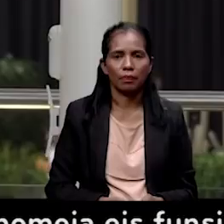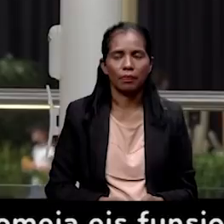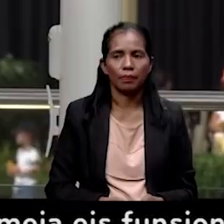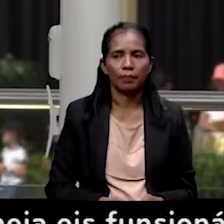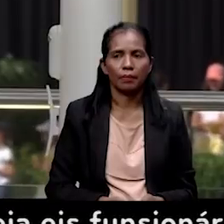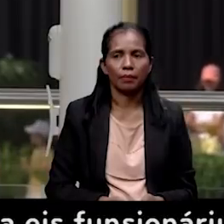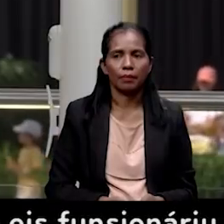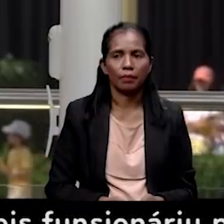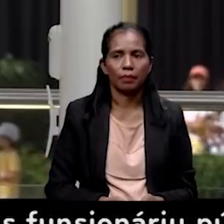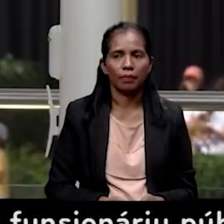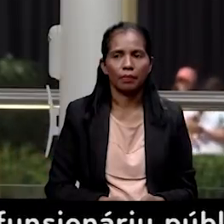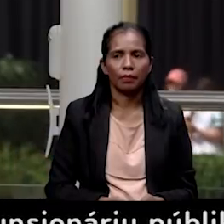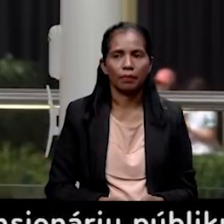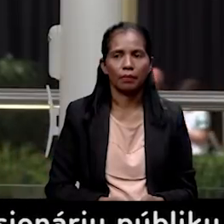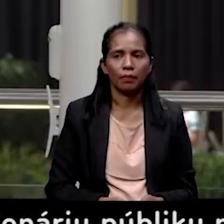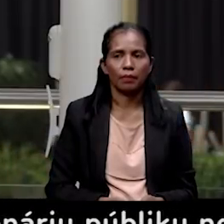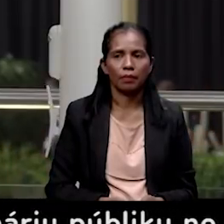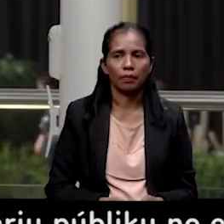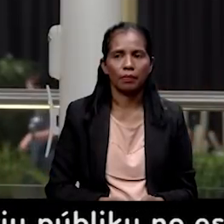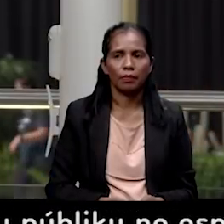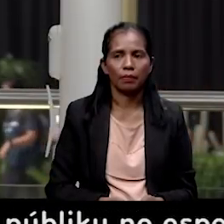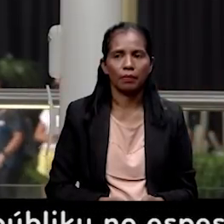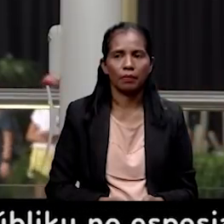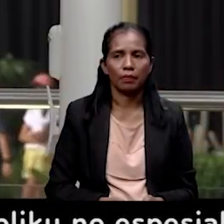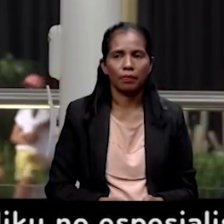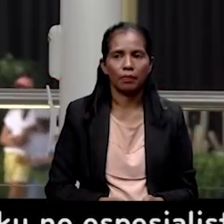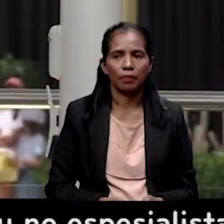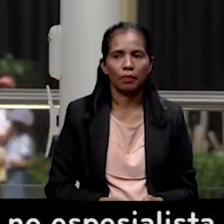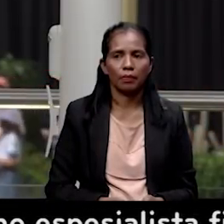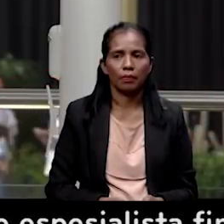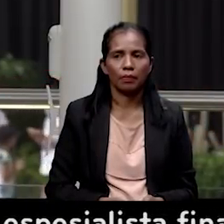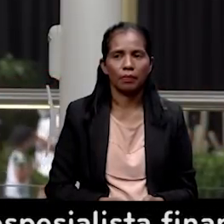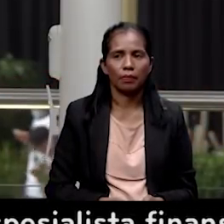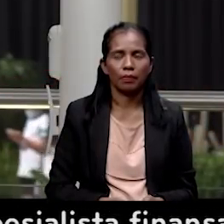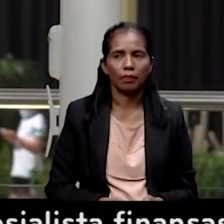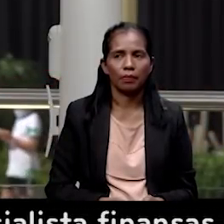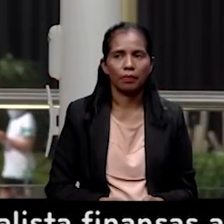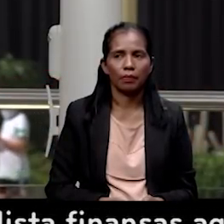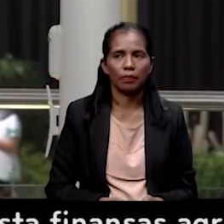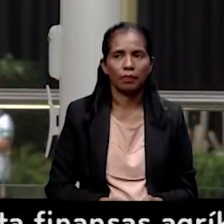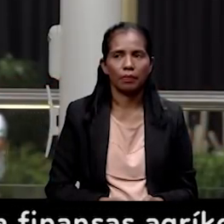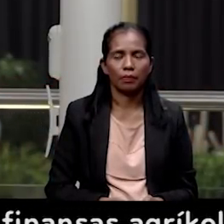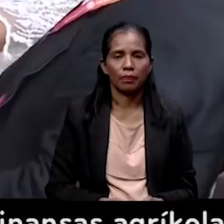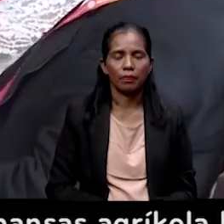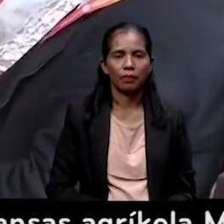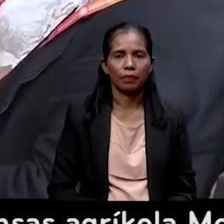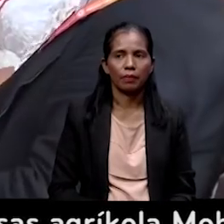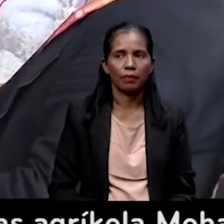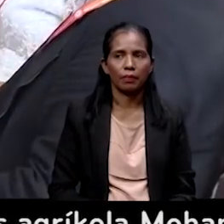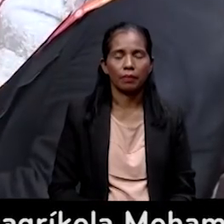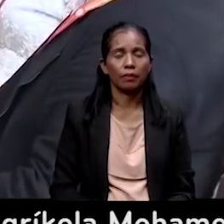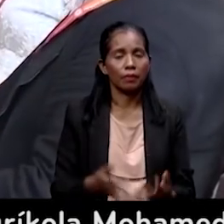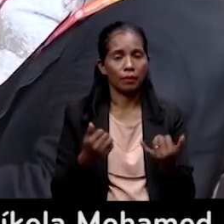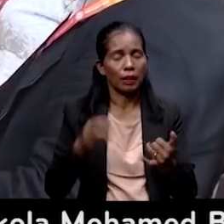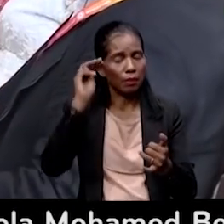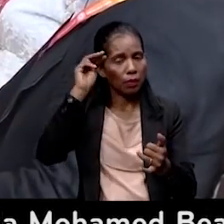the unique opportunity to learn about its beautiful, untouched nature and the need to conserve it. Nunemos